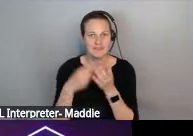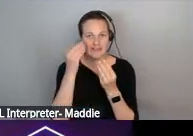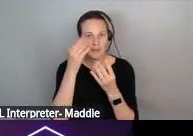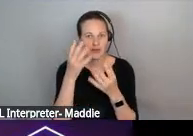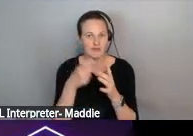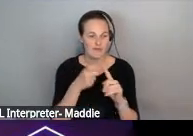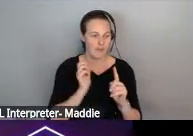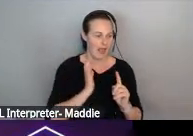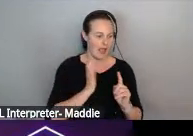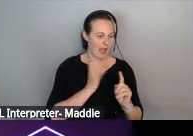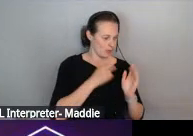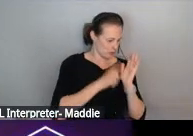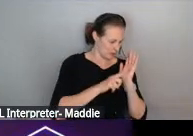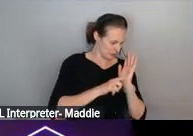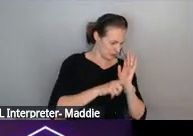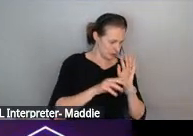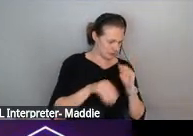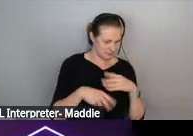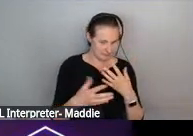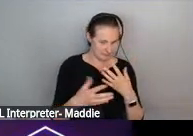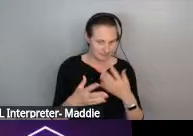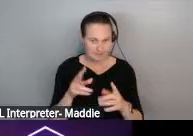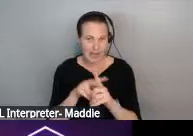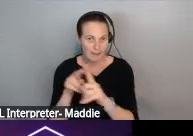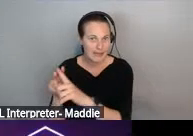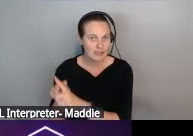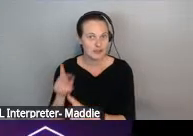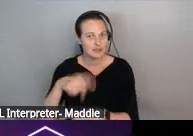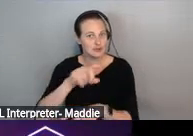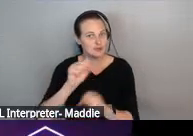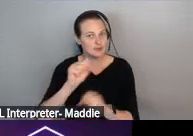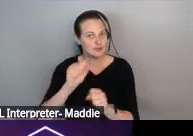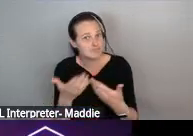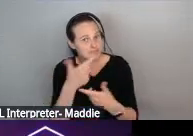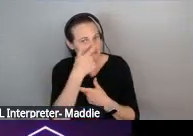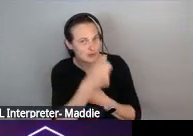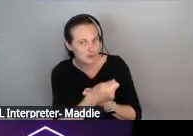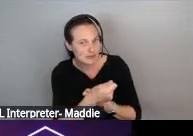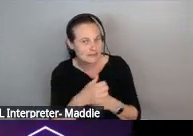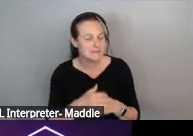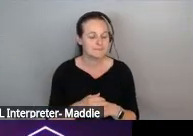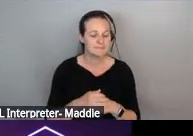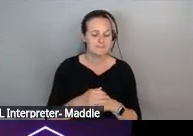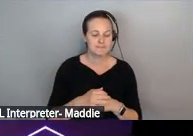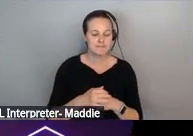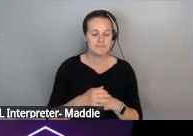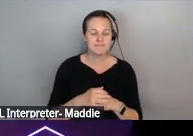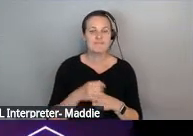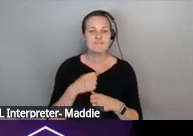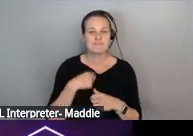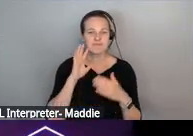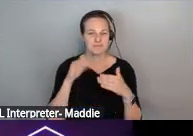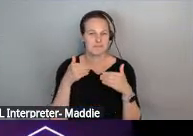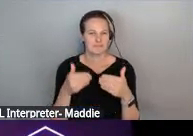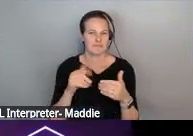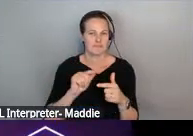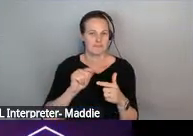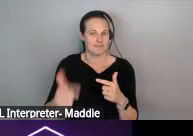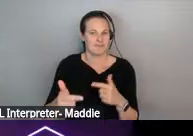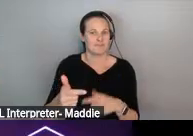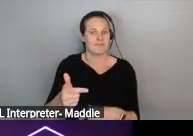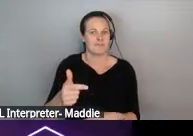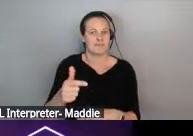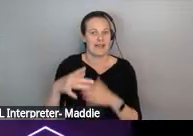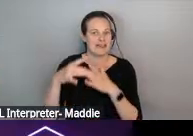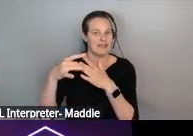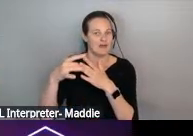space and some practical applications that you may find very interesting. I will go ahead and pass it over to the leader of